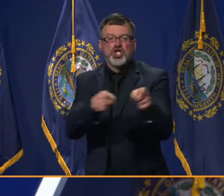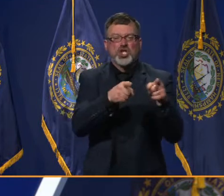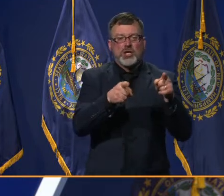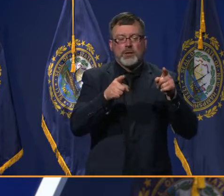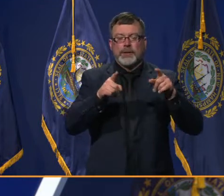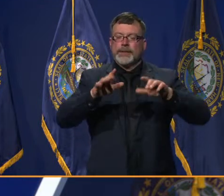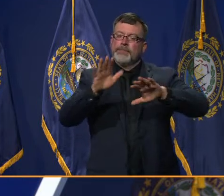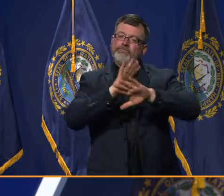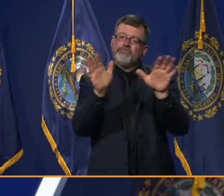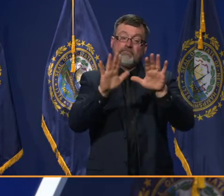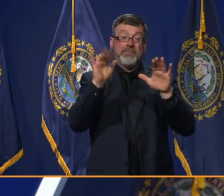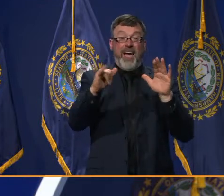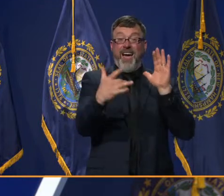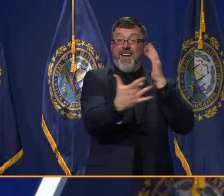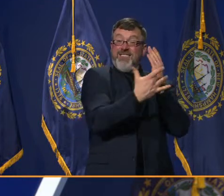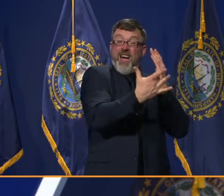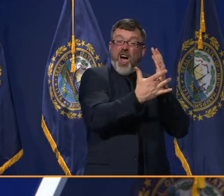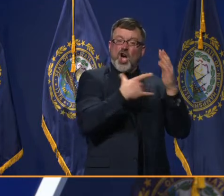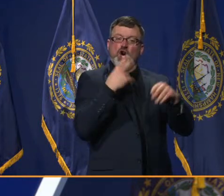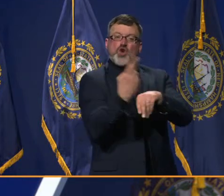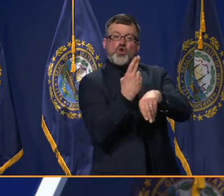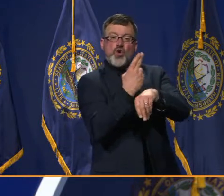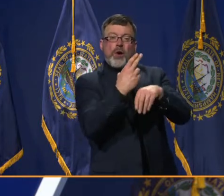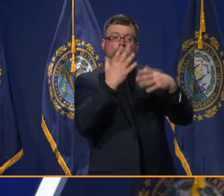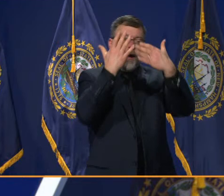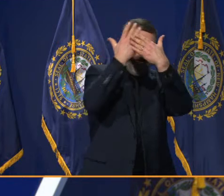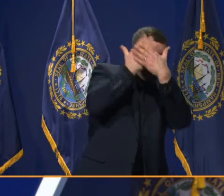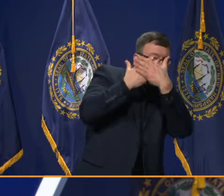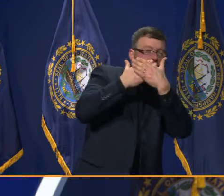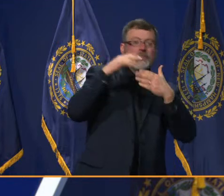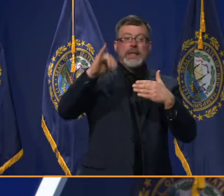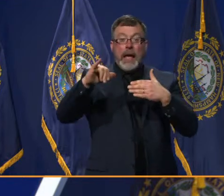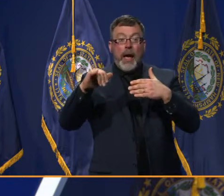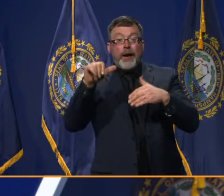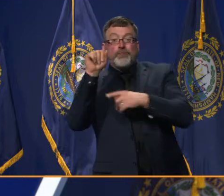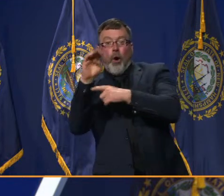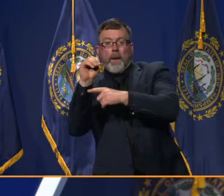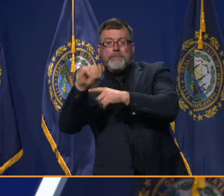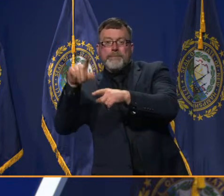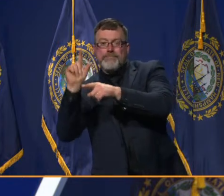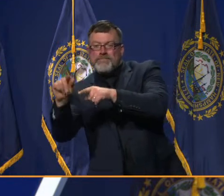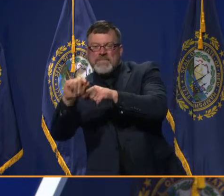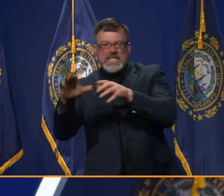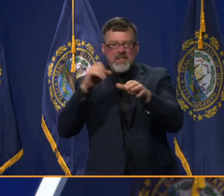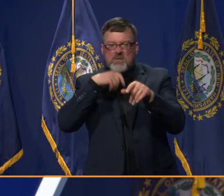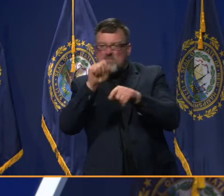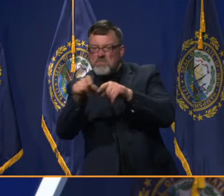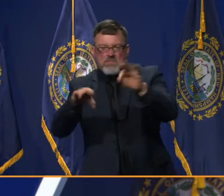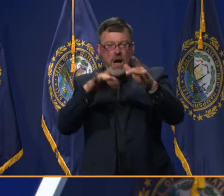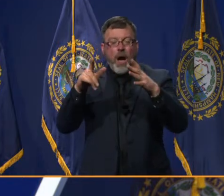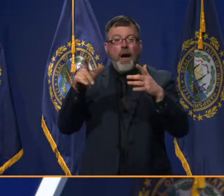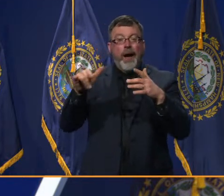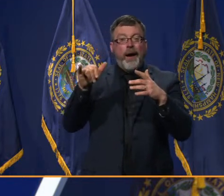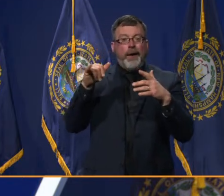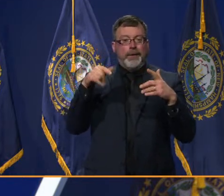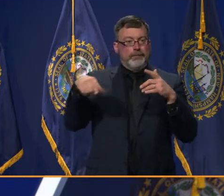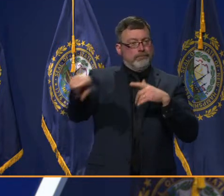media that gives this illusion of acceptance and the enthusiasm to criticize both action and